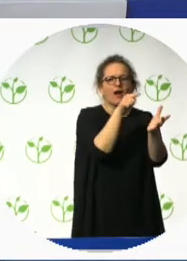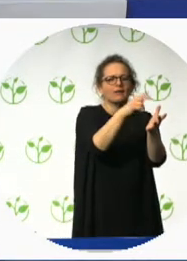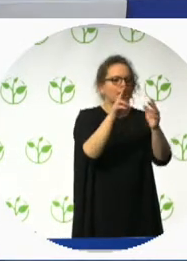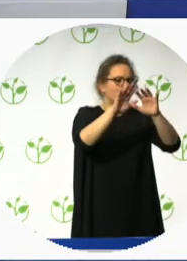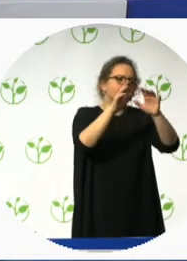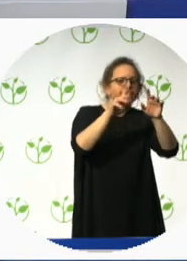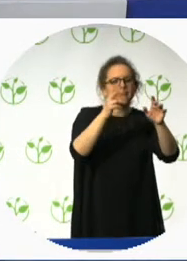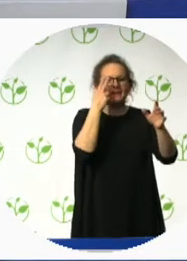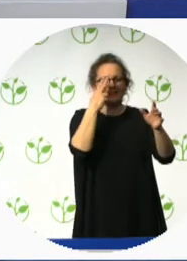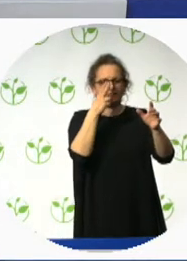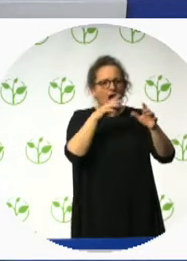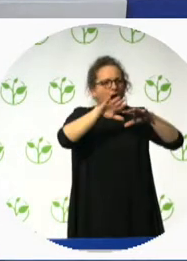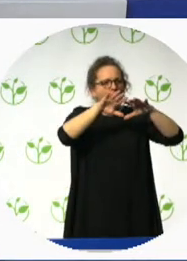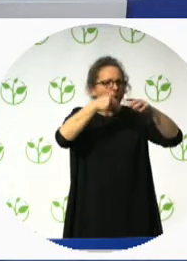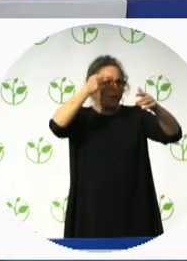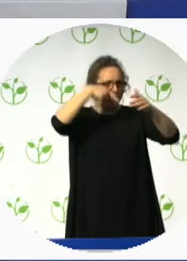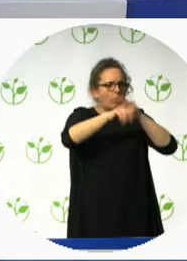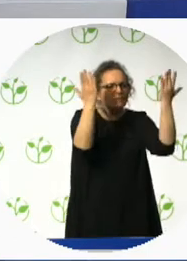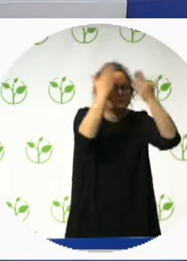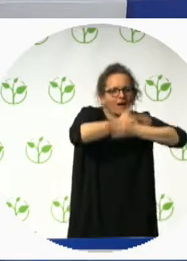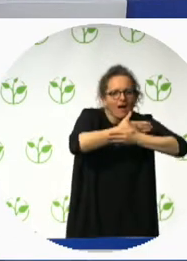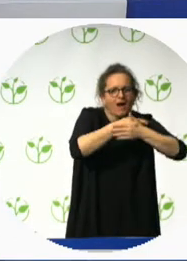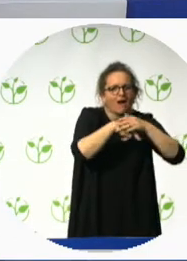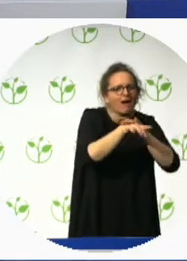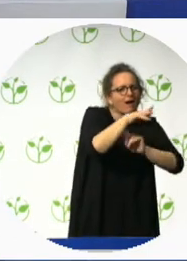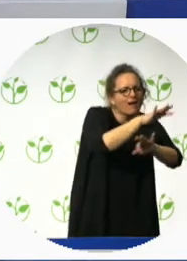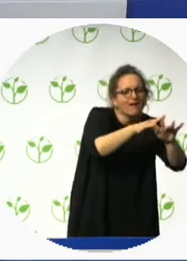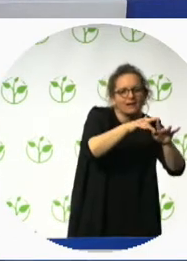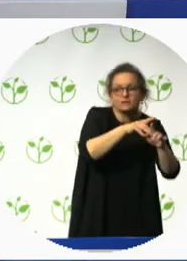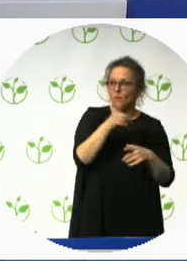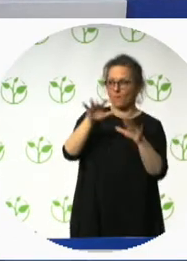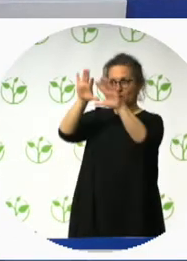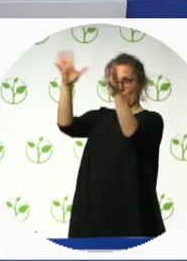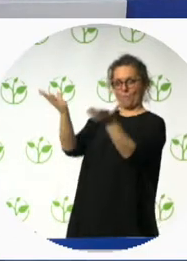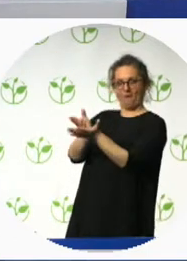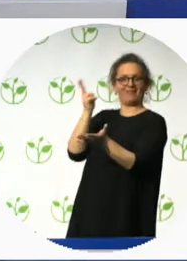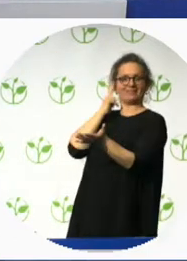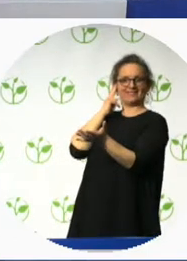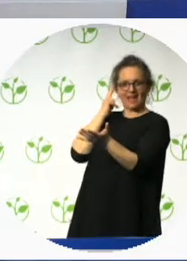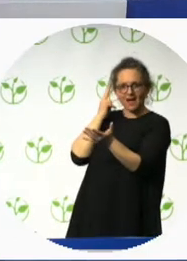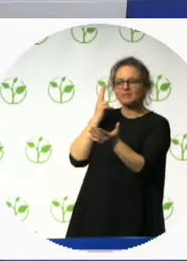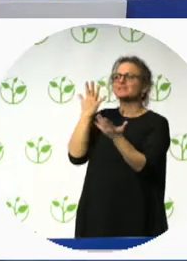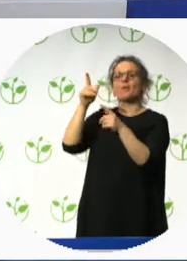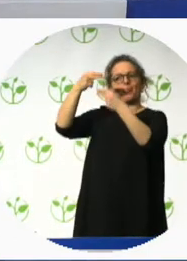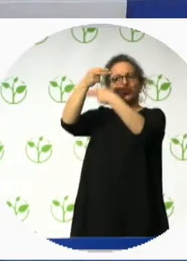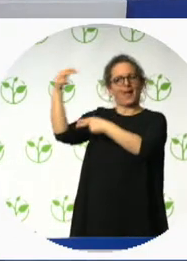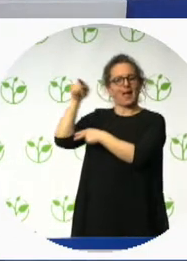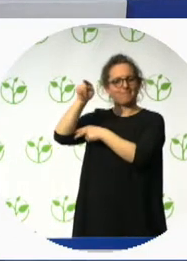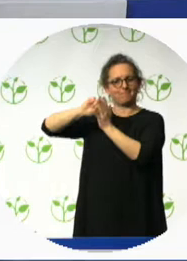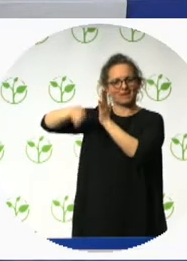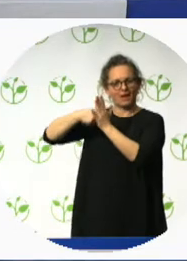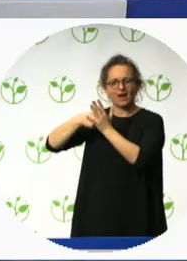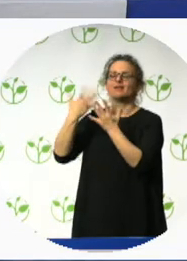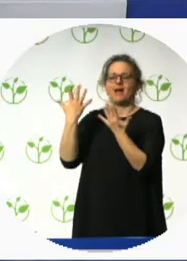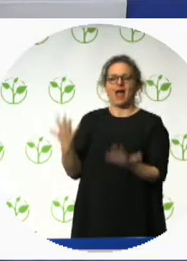world and situation how deaf people are living. And we start in June in Vienna, and